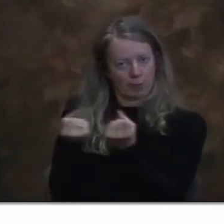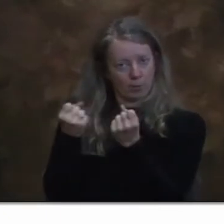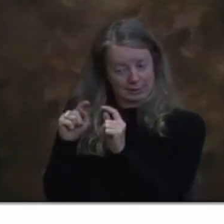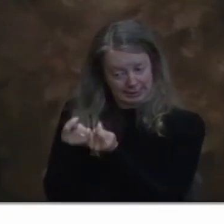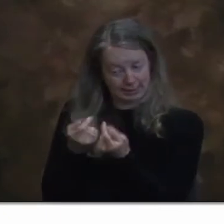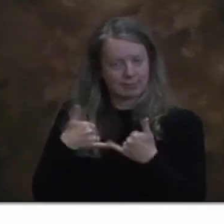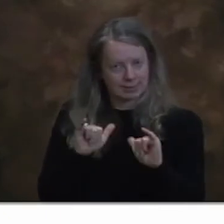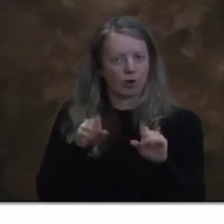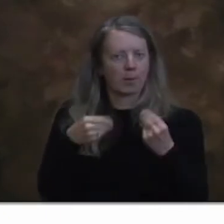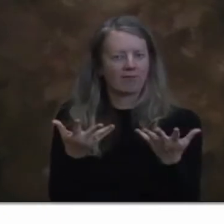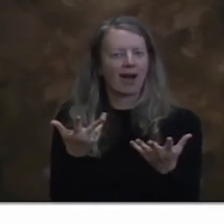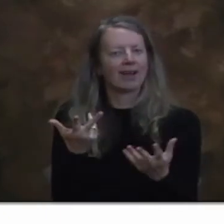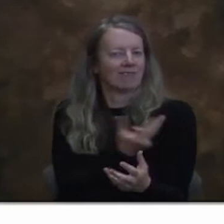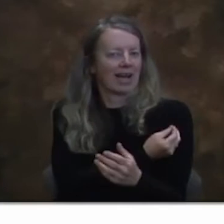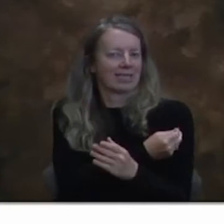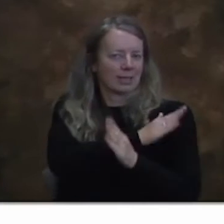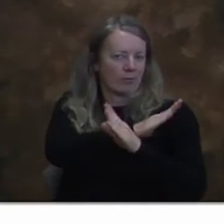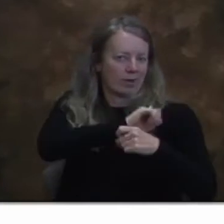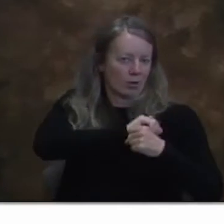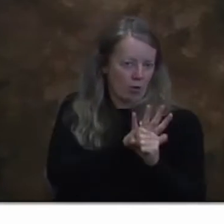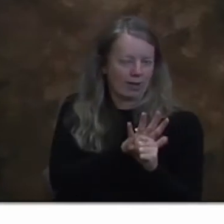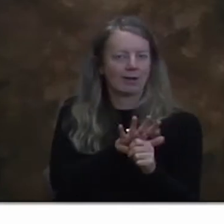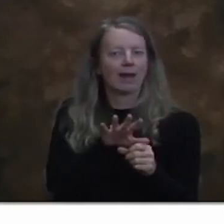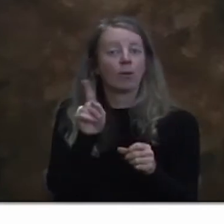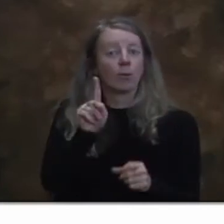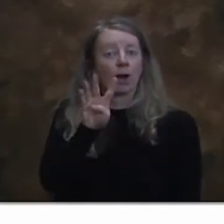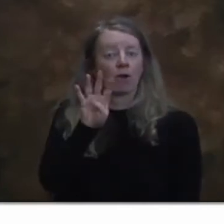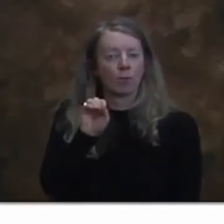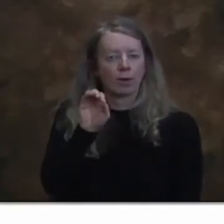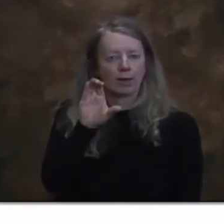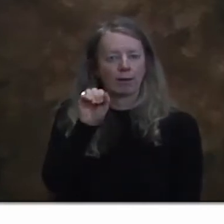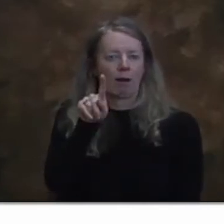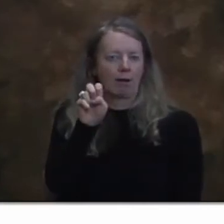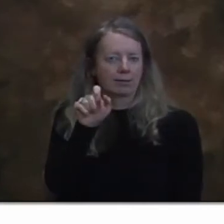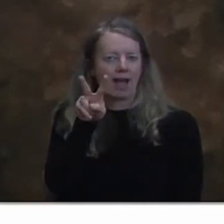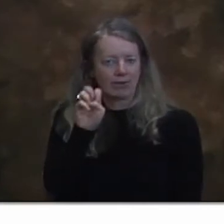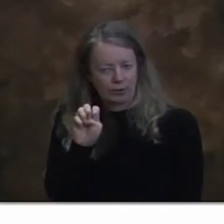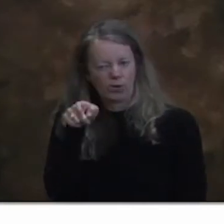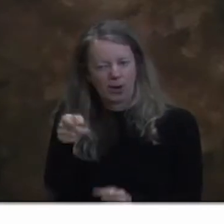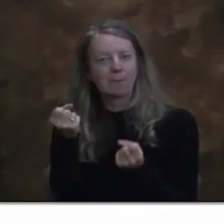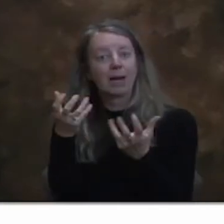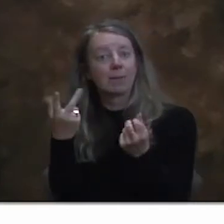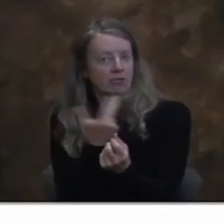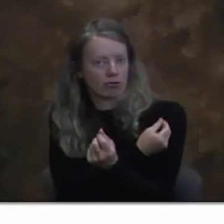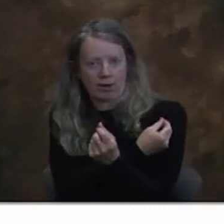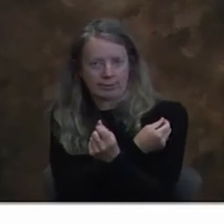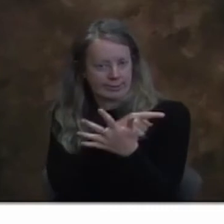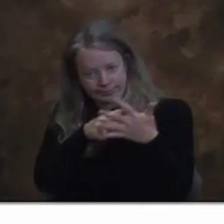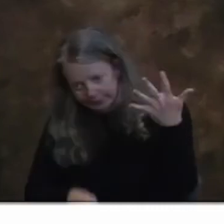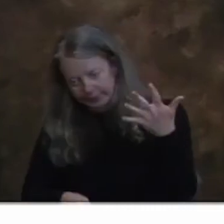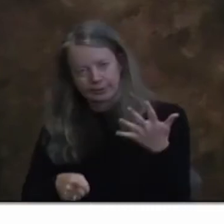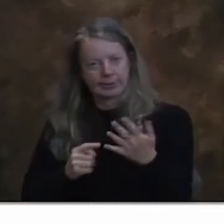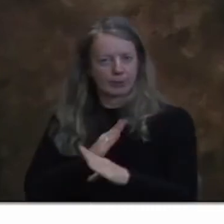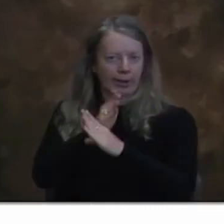provide vaccine services at 40 Cox within our immunization clinic, which we integrated our COVID vaccine clinic